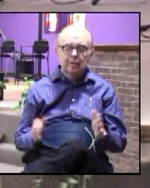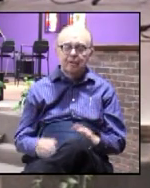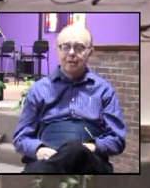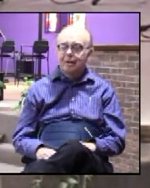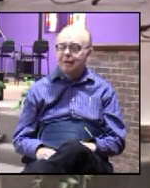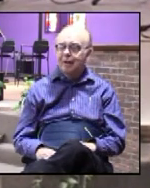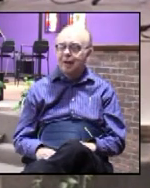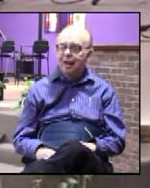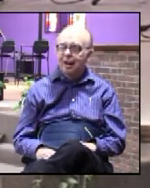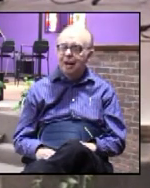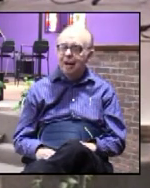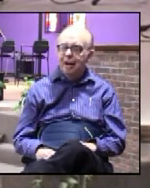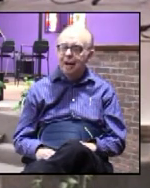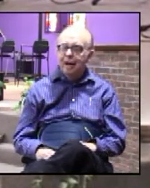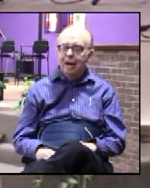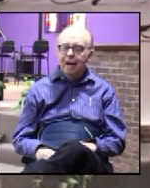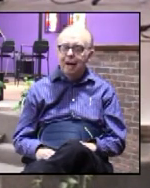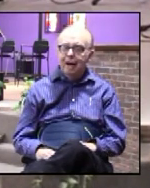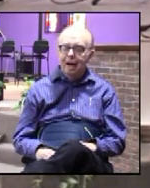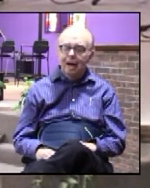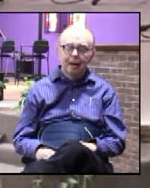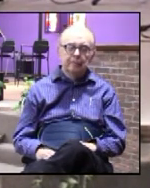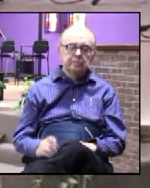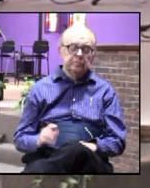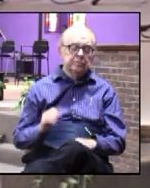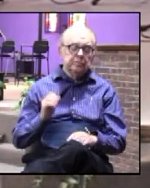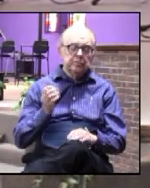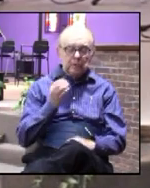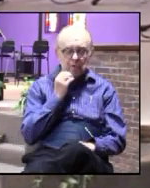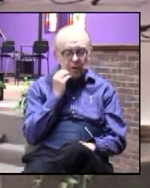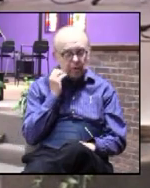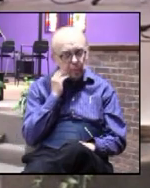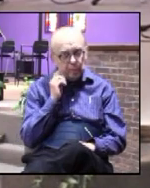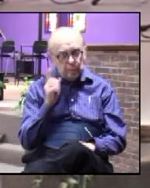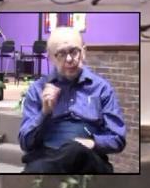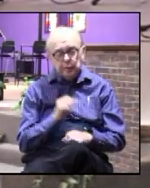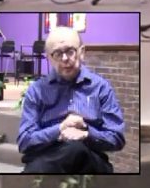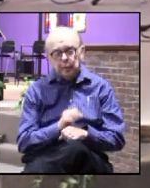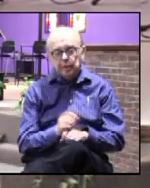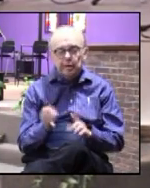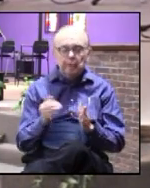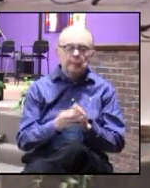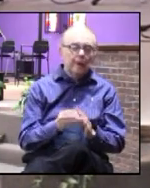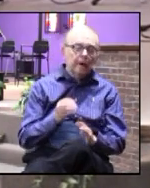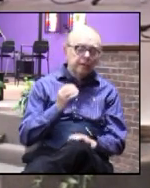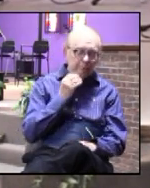Go to work. Huh? House to work, back to the house. And that's where she went.